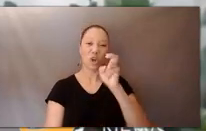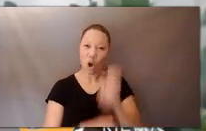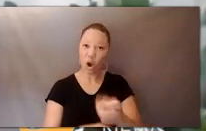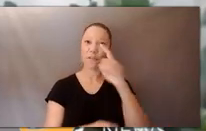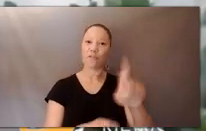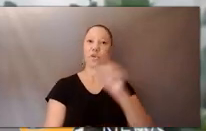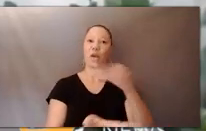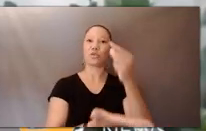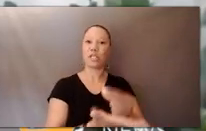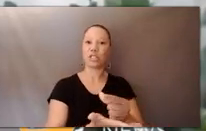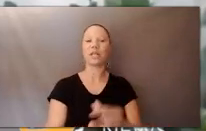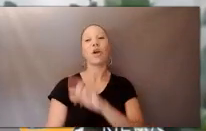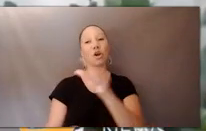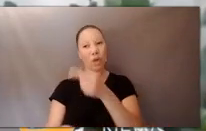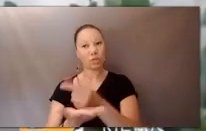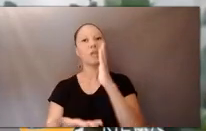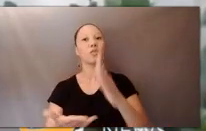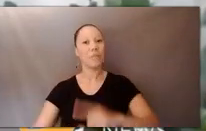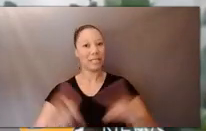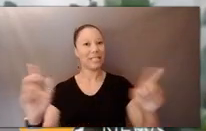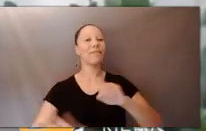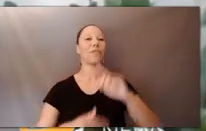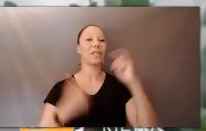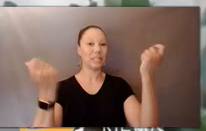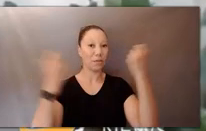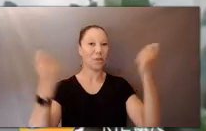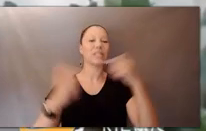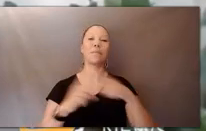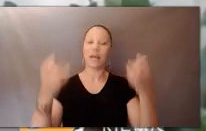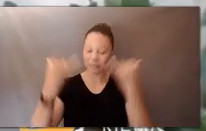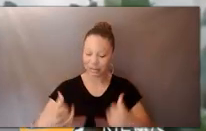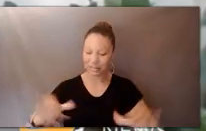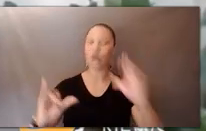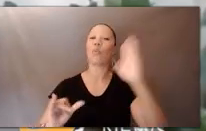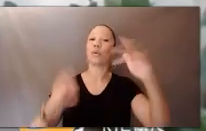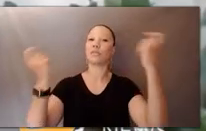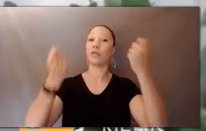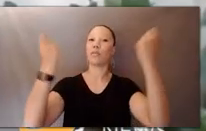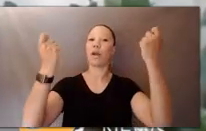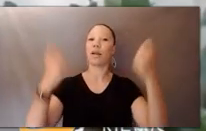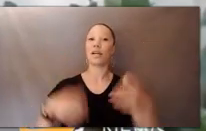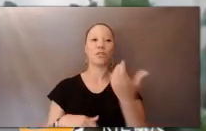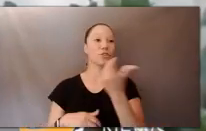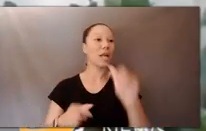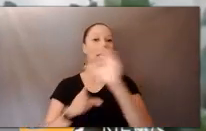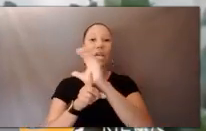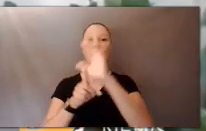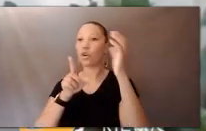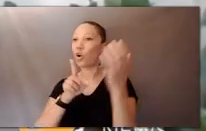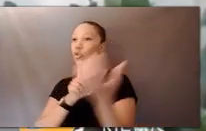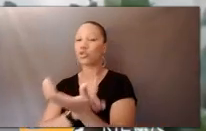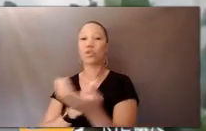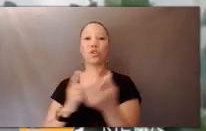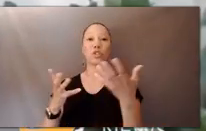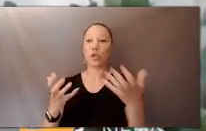even though it'll be a different celebration, it is still very much a celebration. And so any cultural aspects we might want to